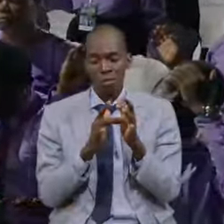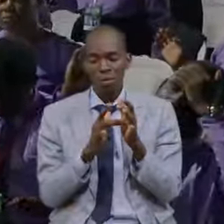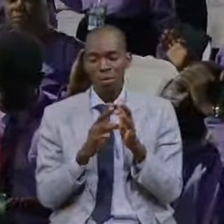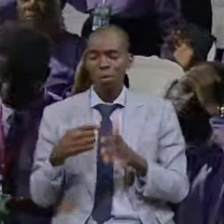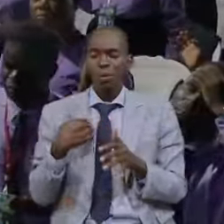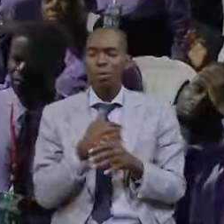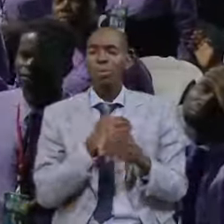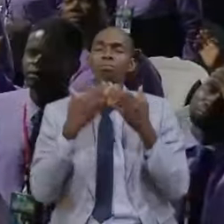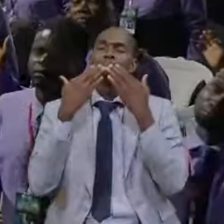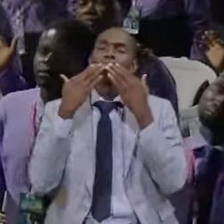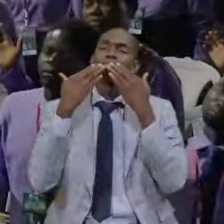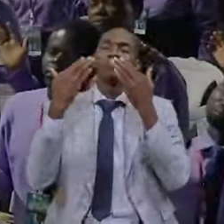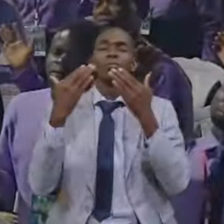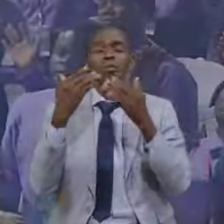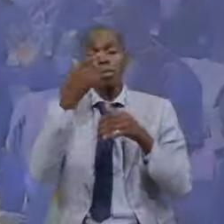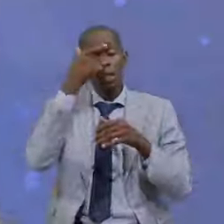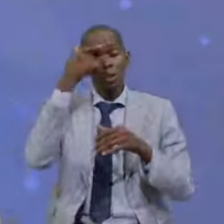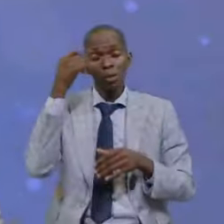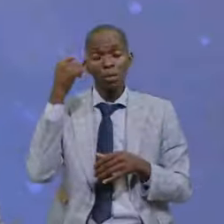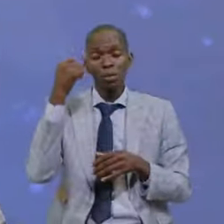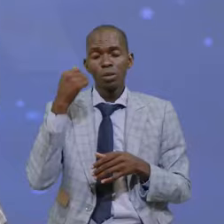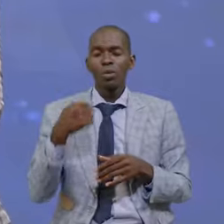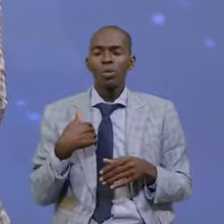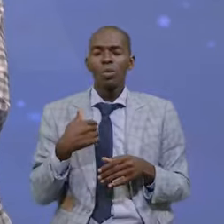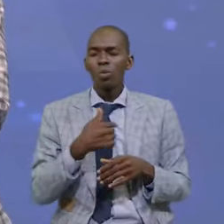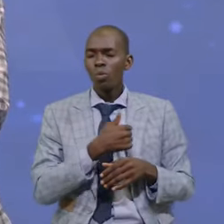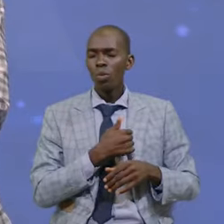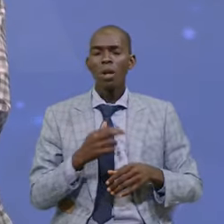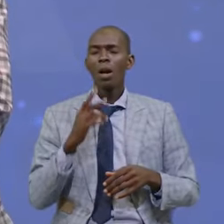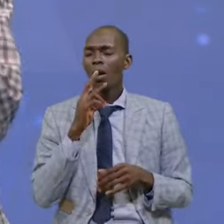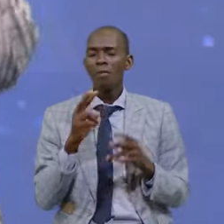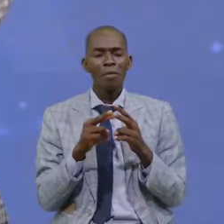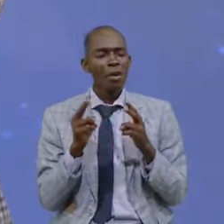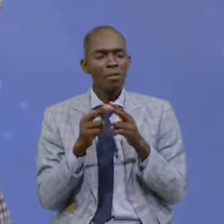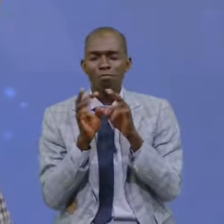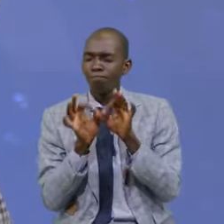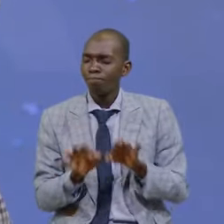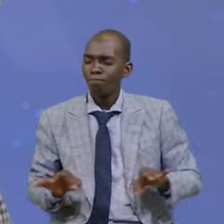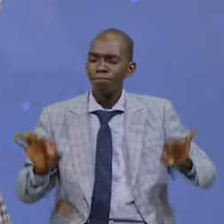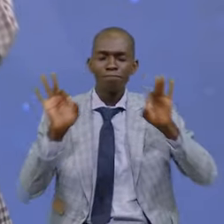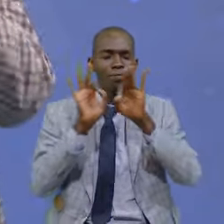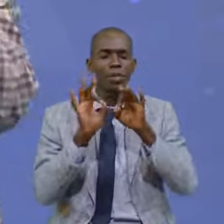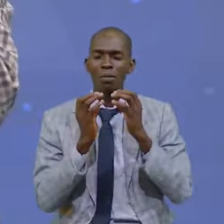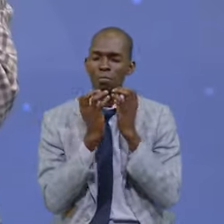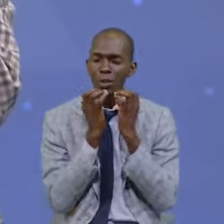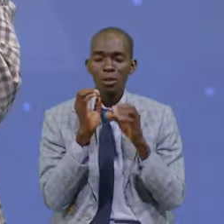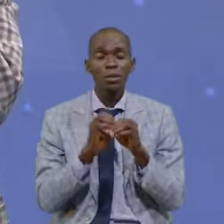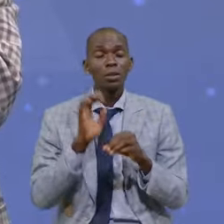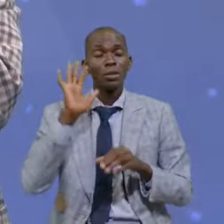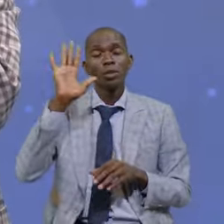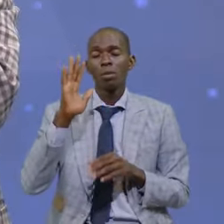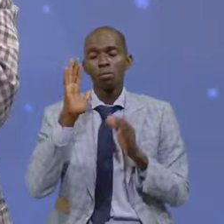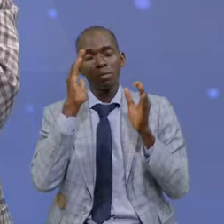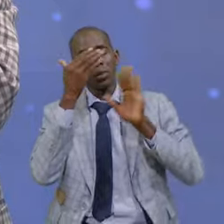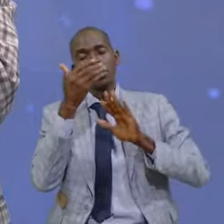you, because we're so valuable in your sight that you sent your only